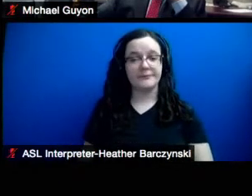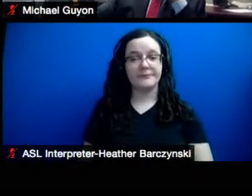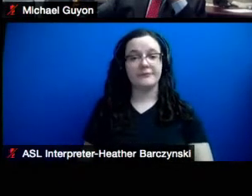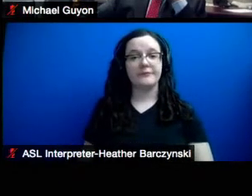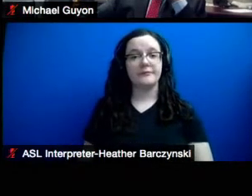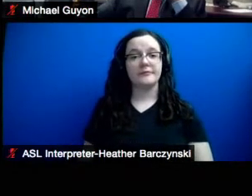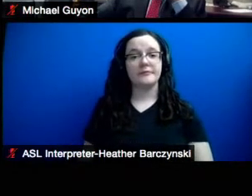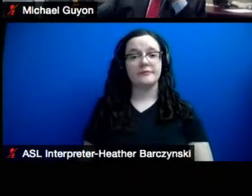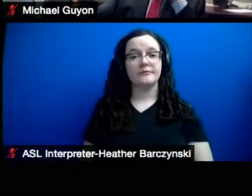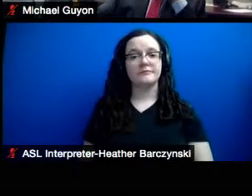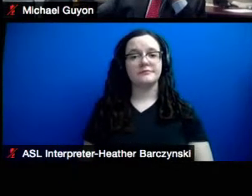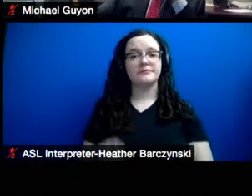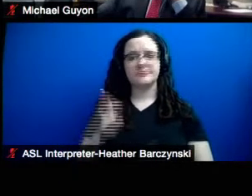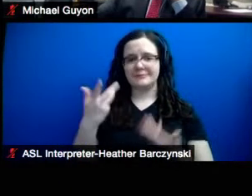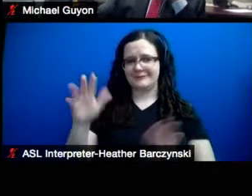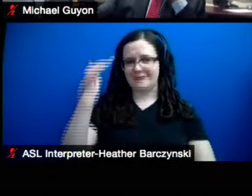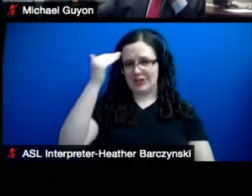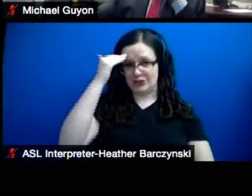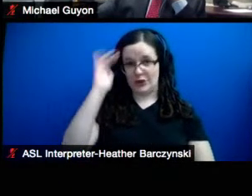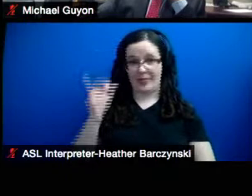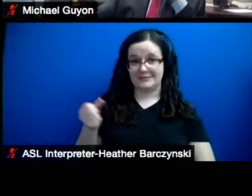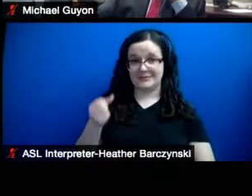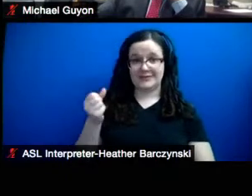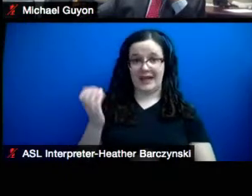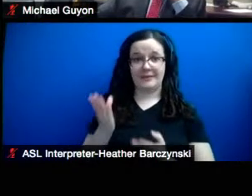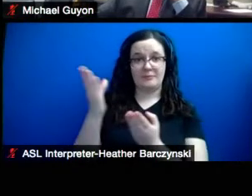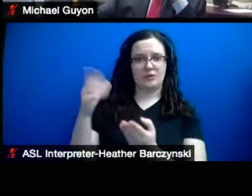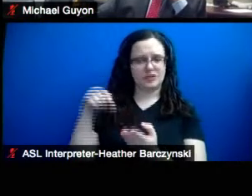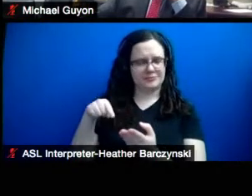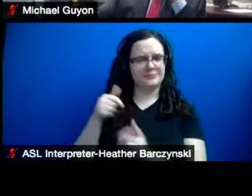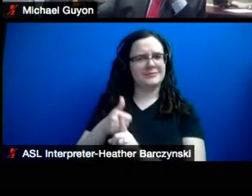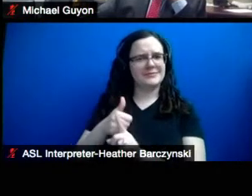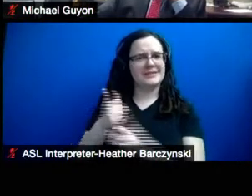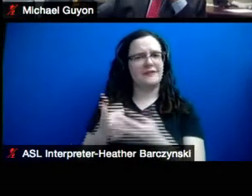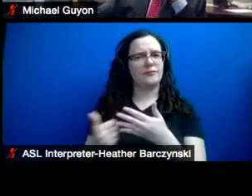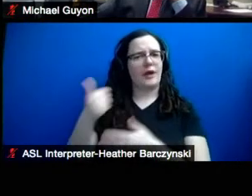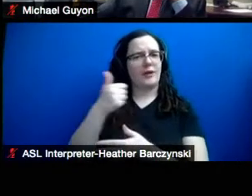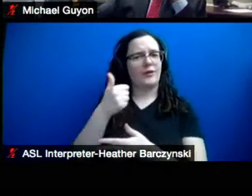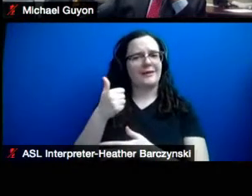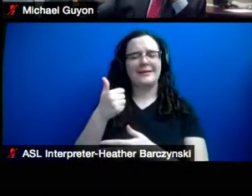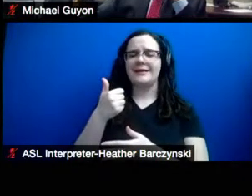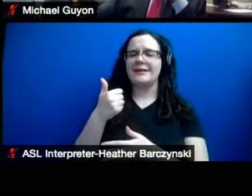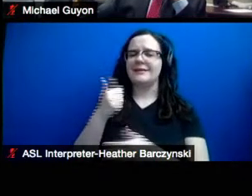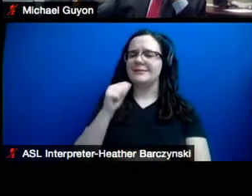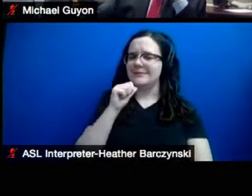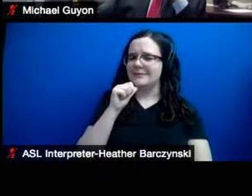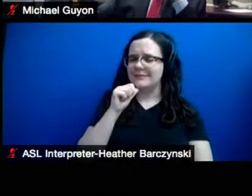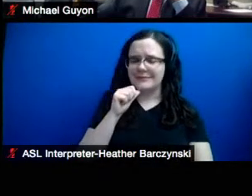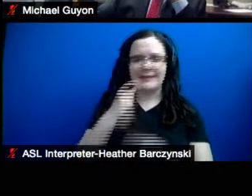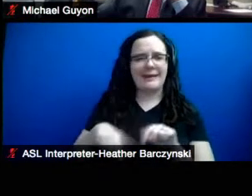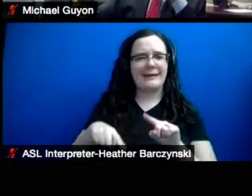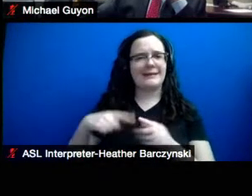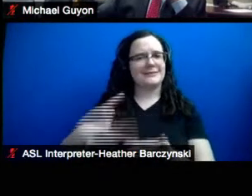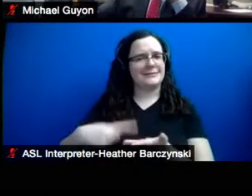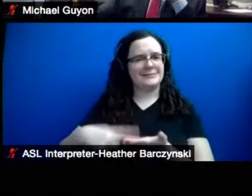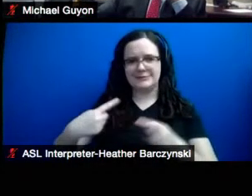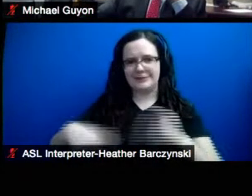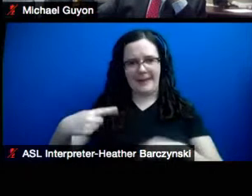As you know, a tabling motion takes priority, is not debatable as long as it receives a second.